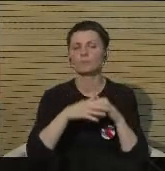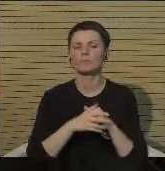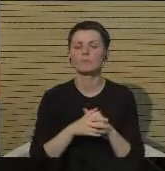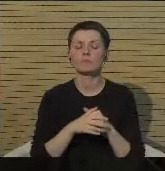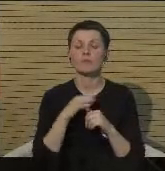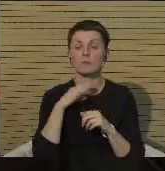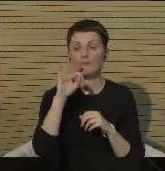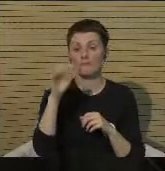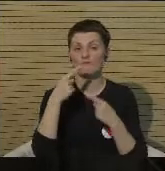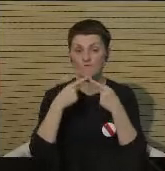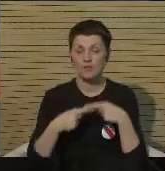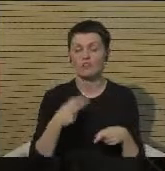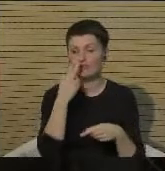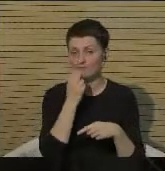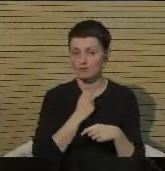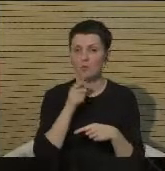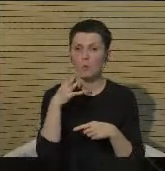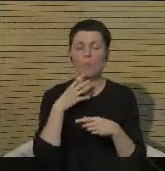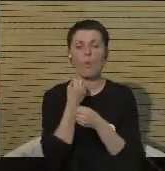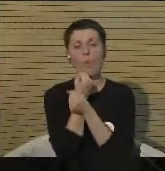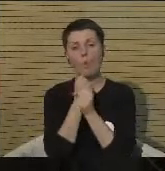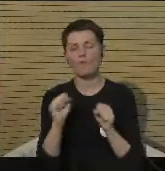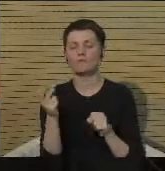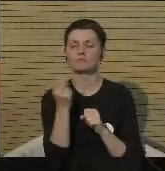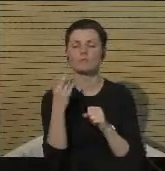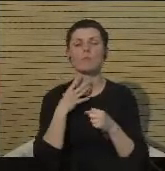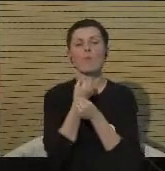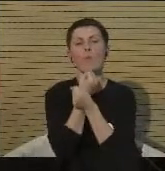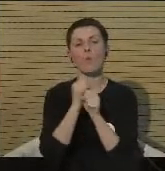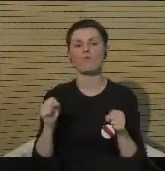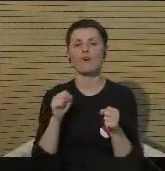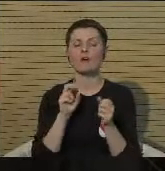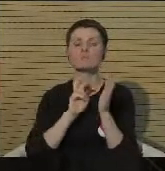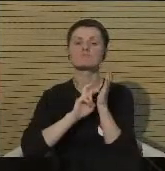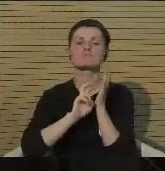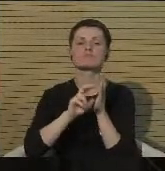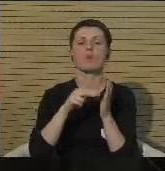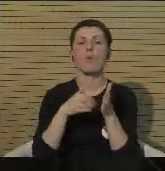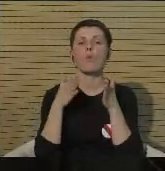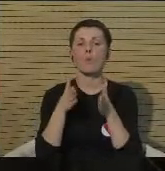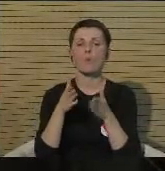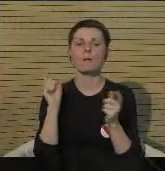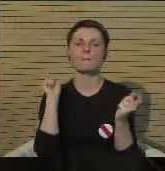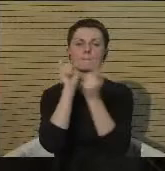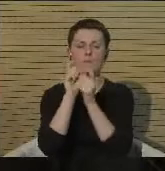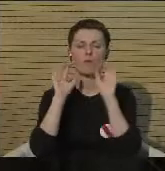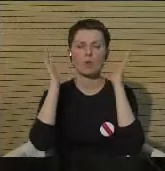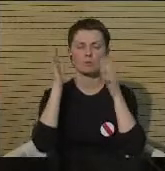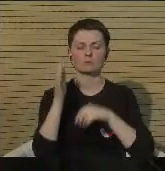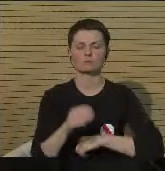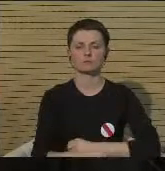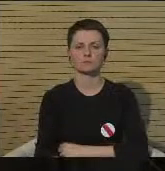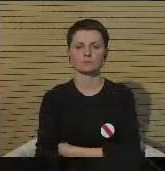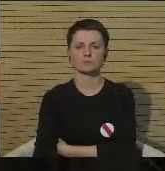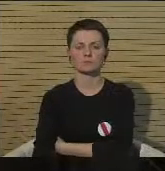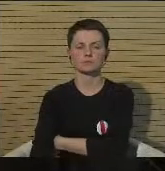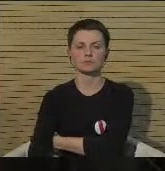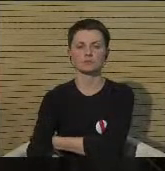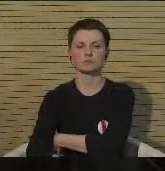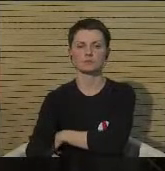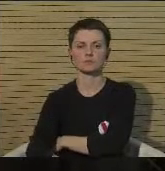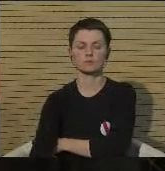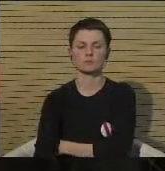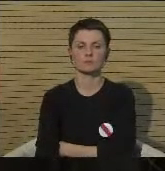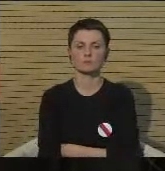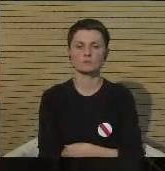in Belarusian society, we saw your poems that you spoke, it's seen in your poems and it's seen